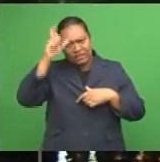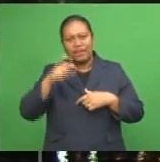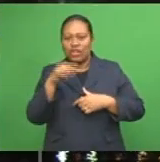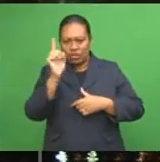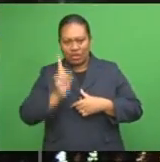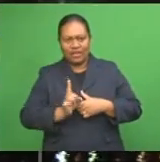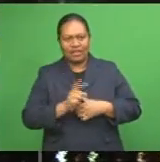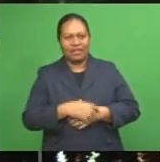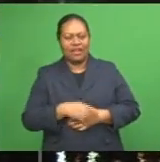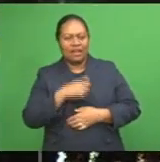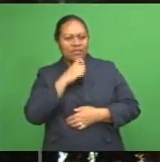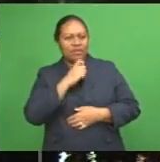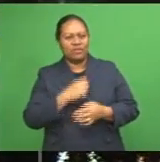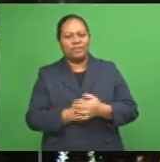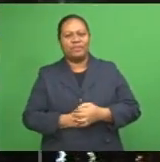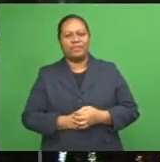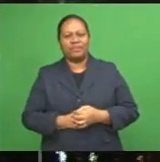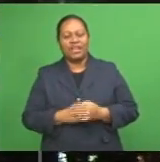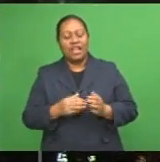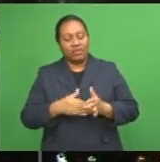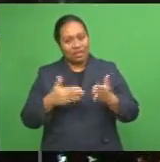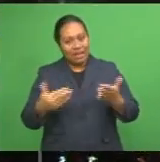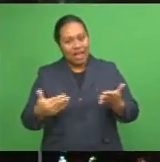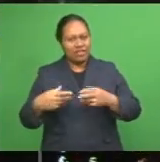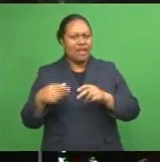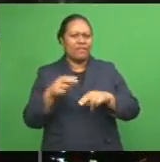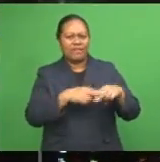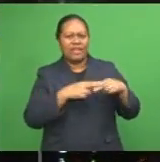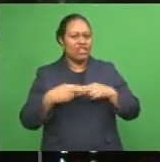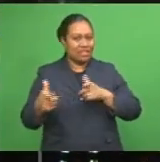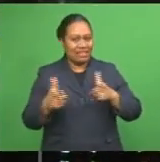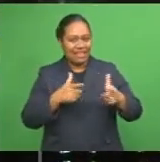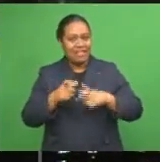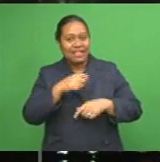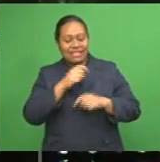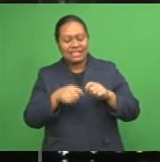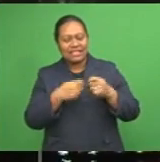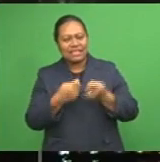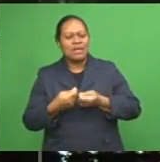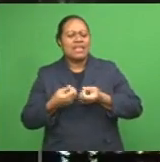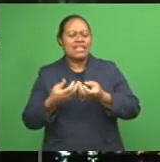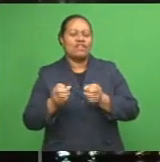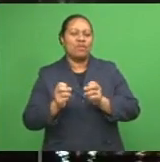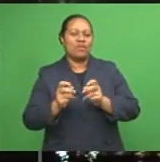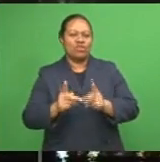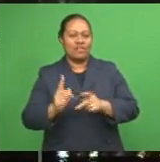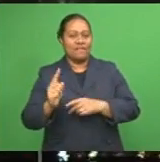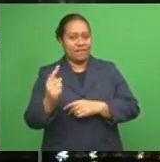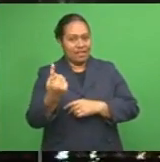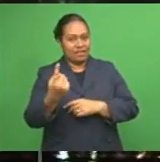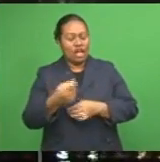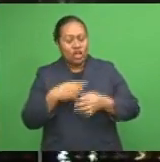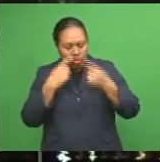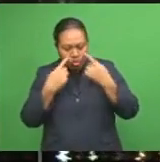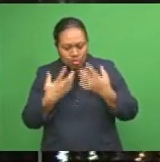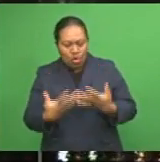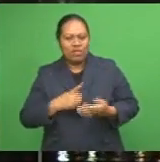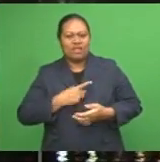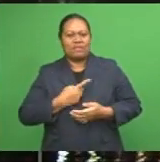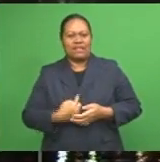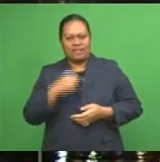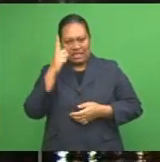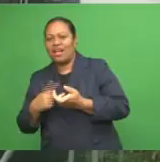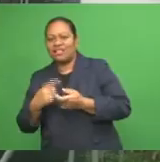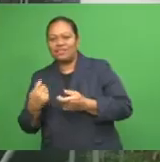afternoon. The current players of the Fiji Airways national men's team will be given the first opportunity to prove themselves for a spot in the